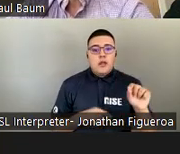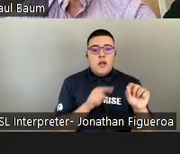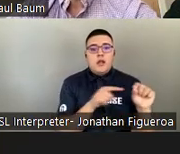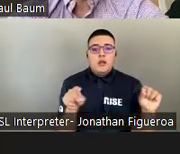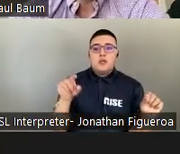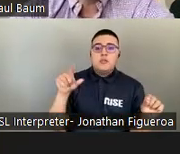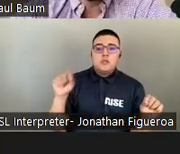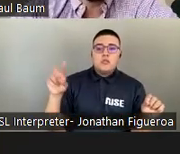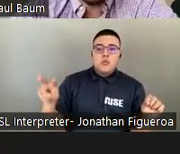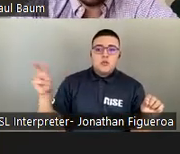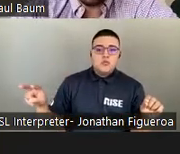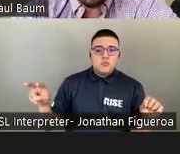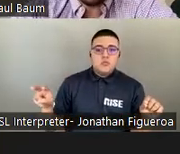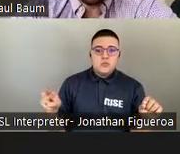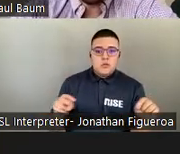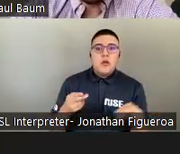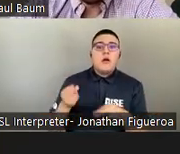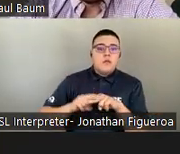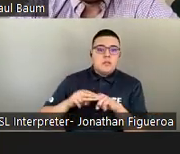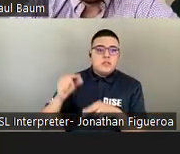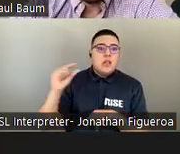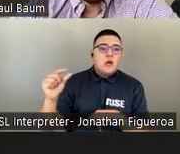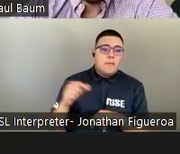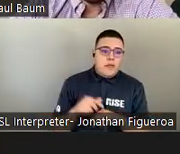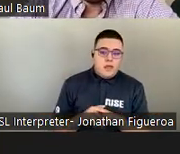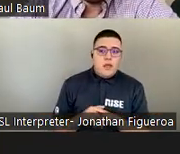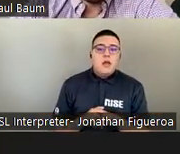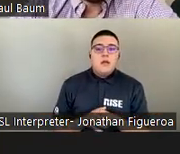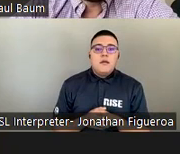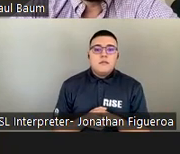2022, trend lines increasing a little bit.